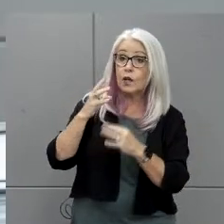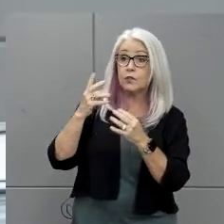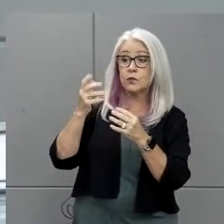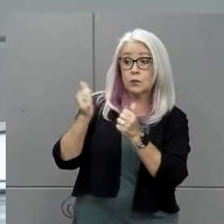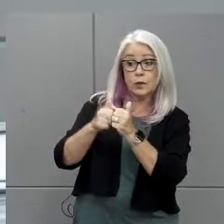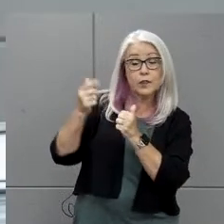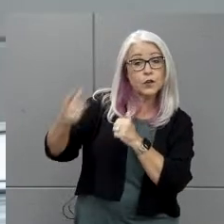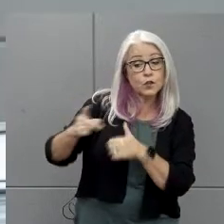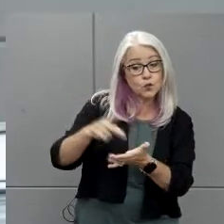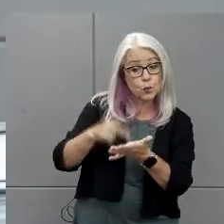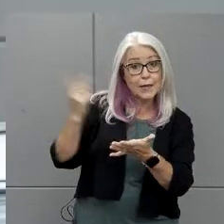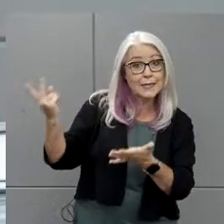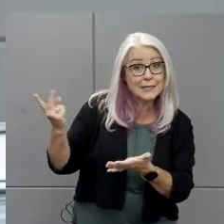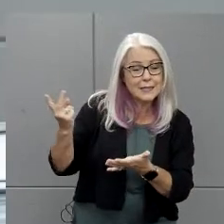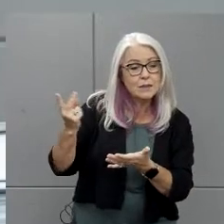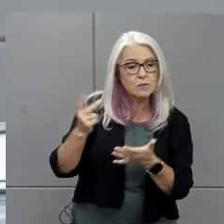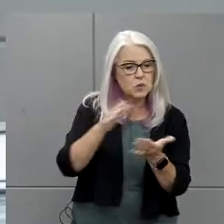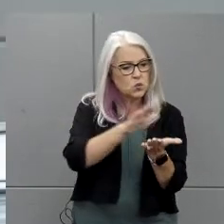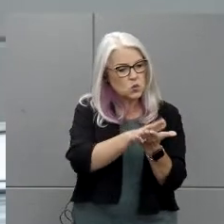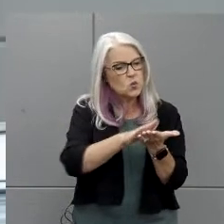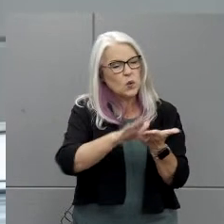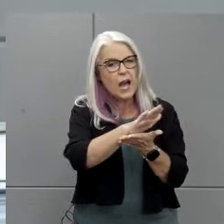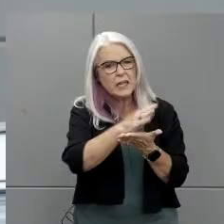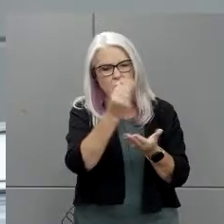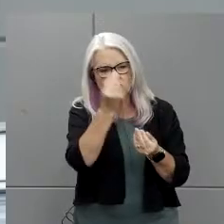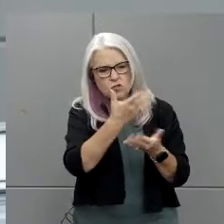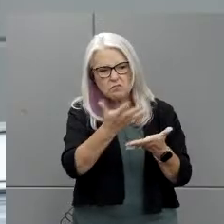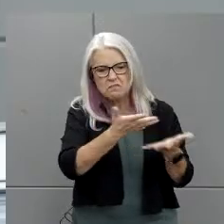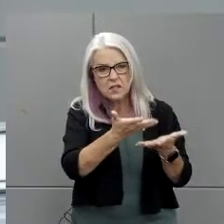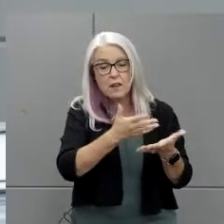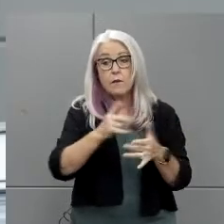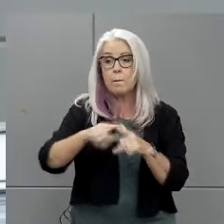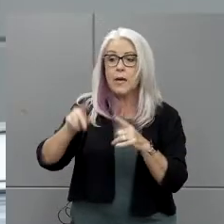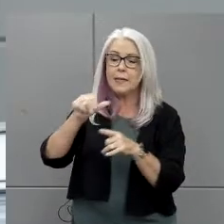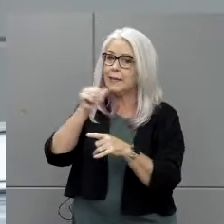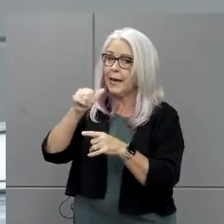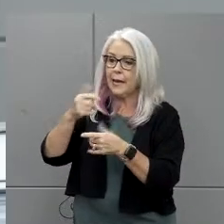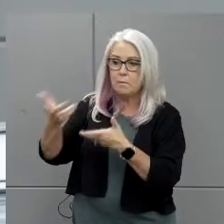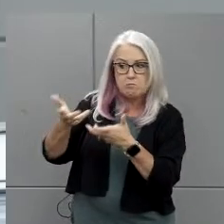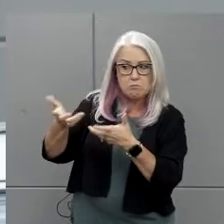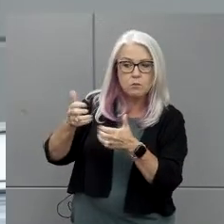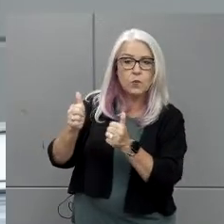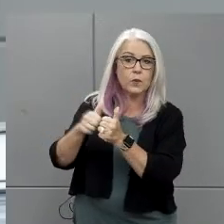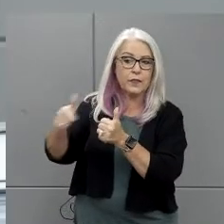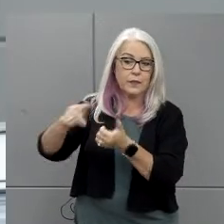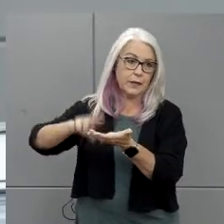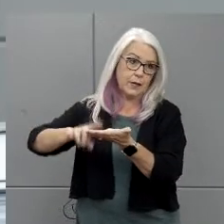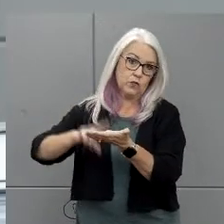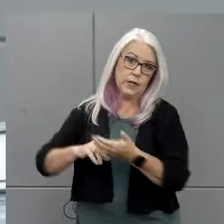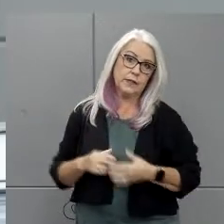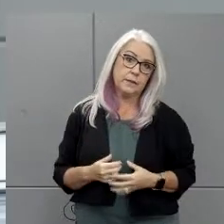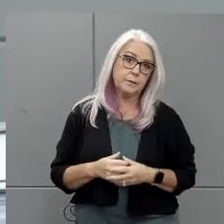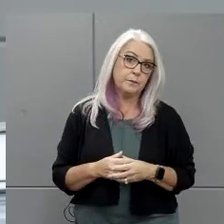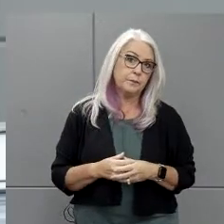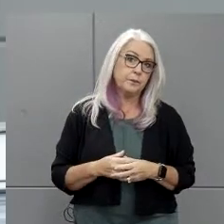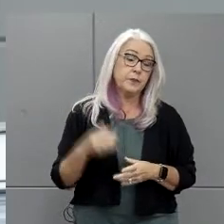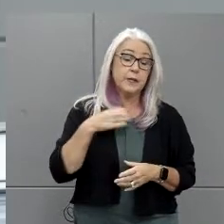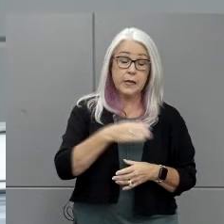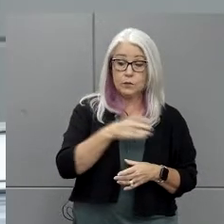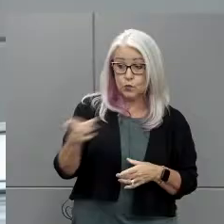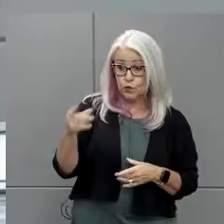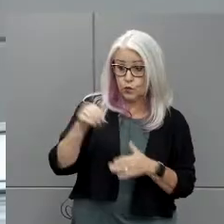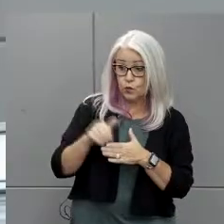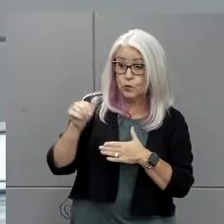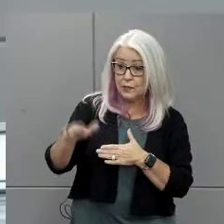matters, nothing on the contract. And council has, you sent out the contract to